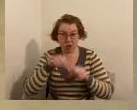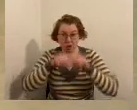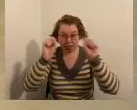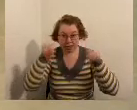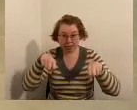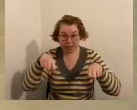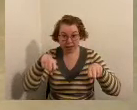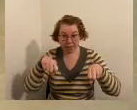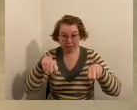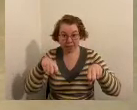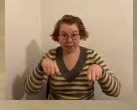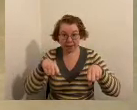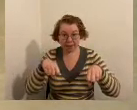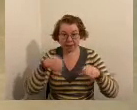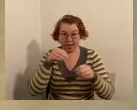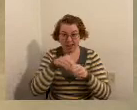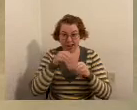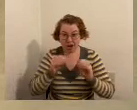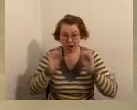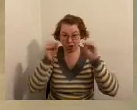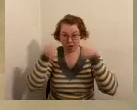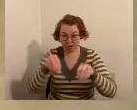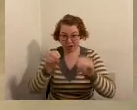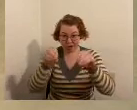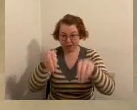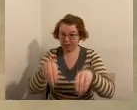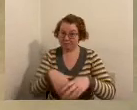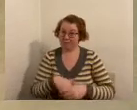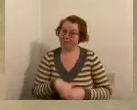ecosystem in the ocean?